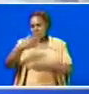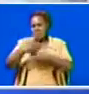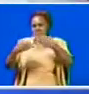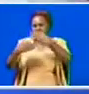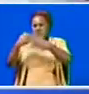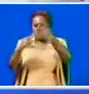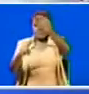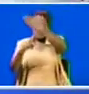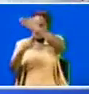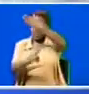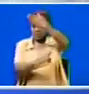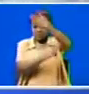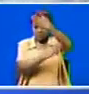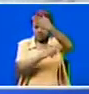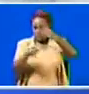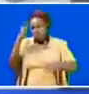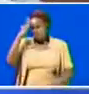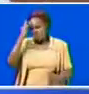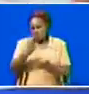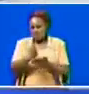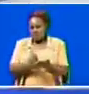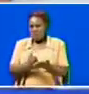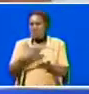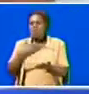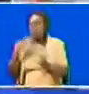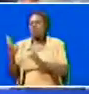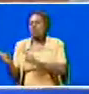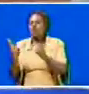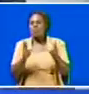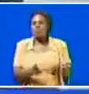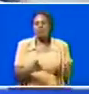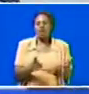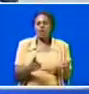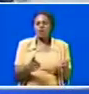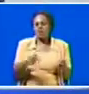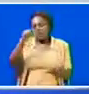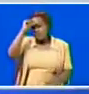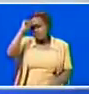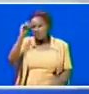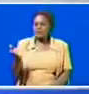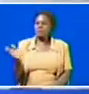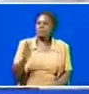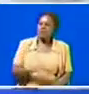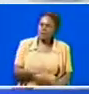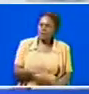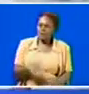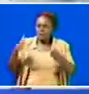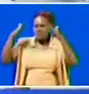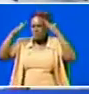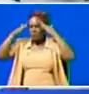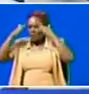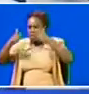bridges, really. And you know, some of us want normalcy in matters governance to resume. So the